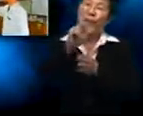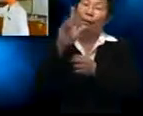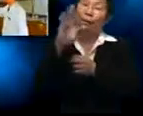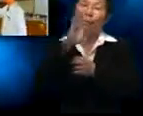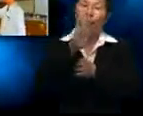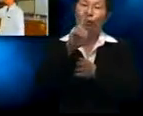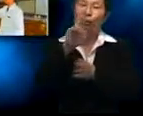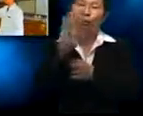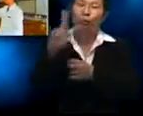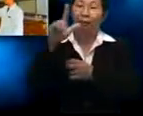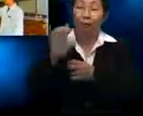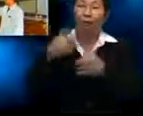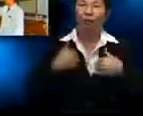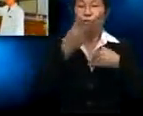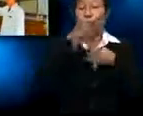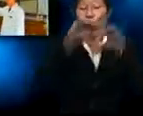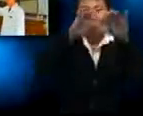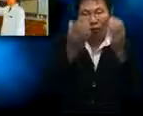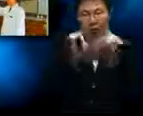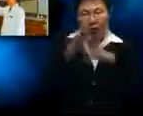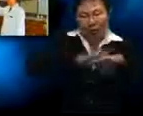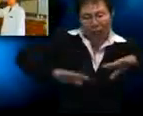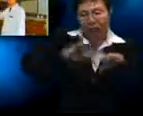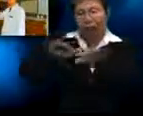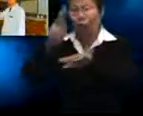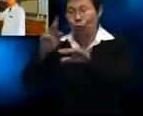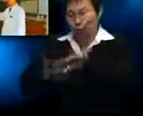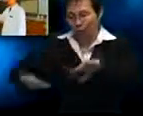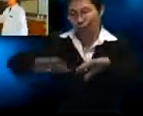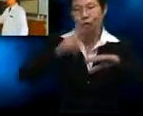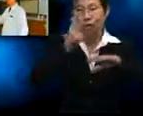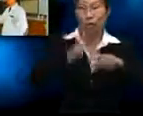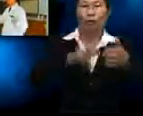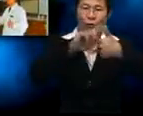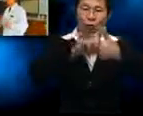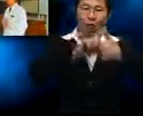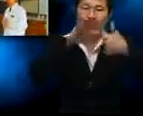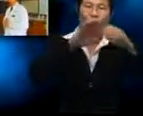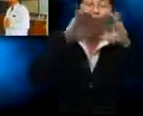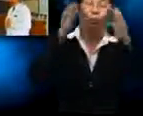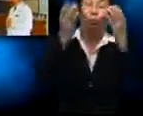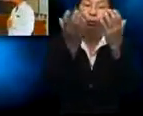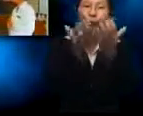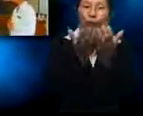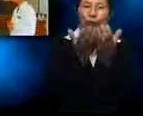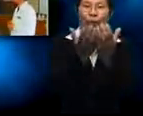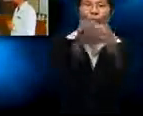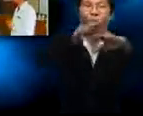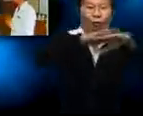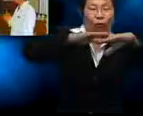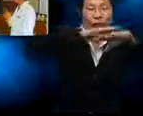because it has a very thin liquid on both surfaces. The first surface tension will try to